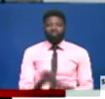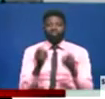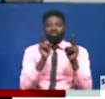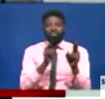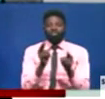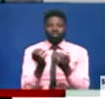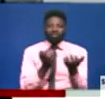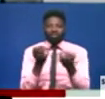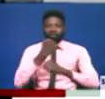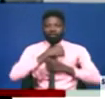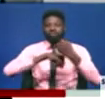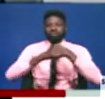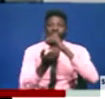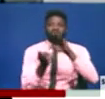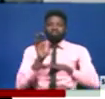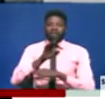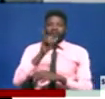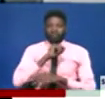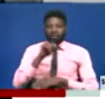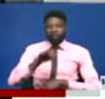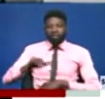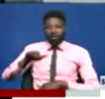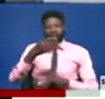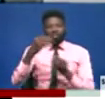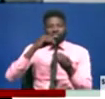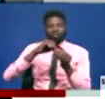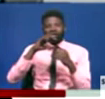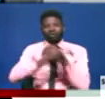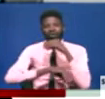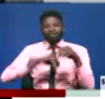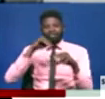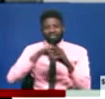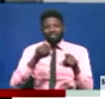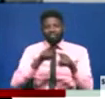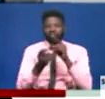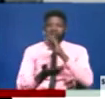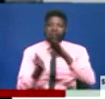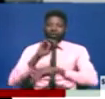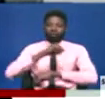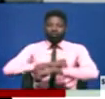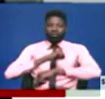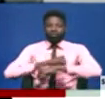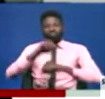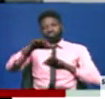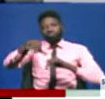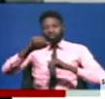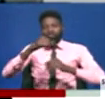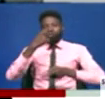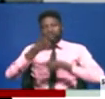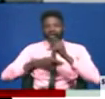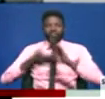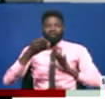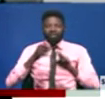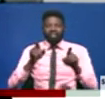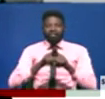Activities have resumed in major parts of the country, with the back-to-school rush accelerating the process, while applauding